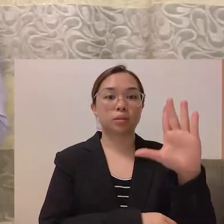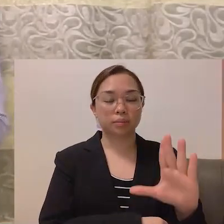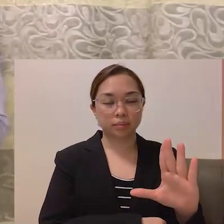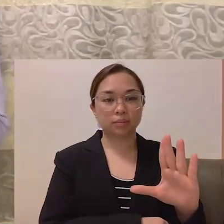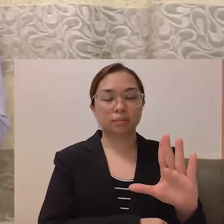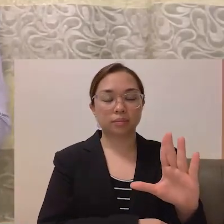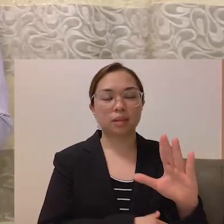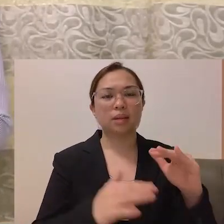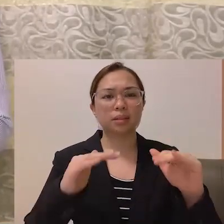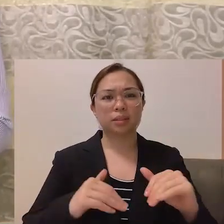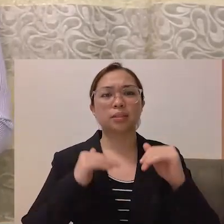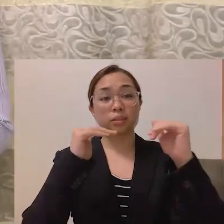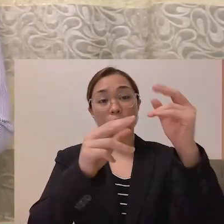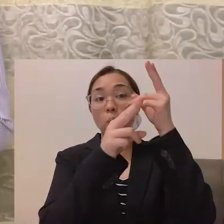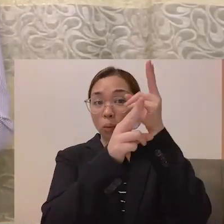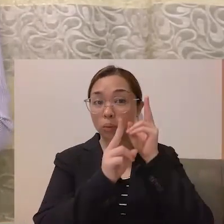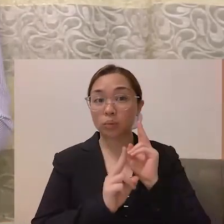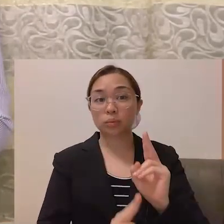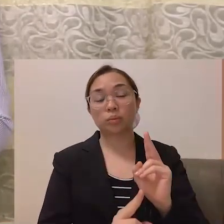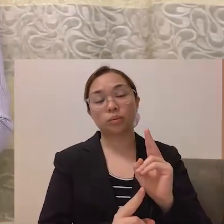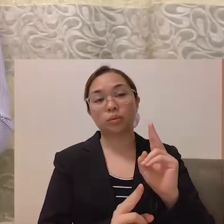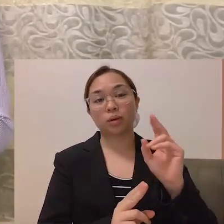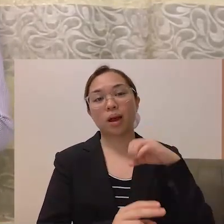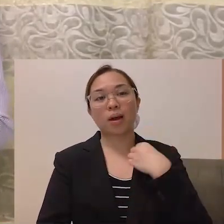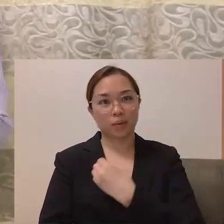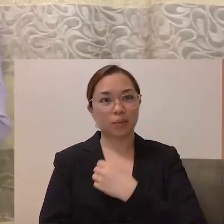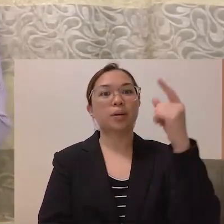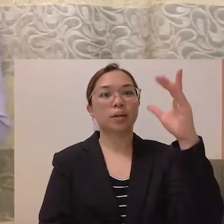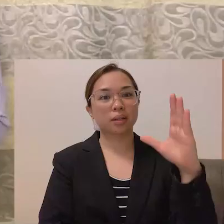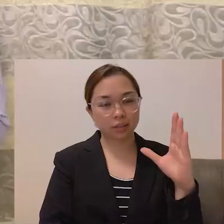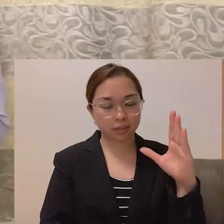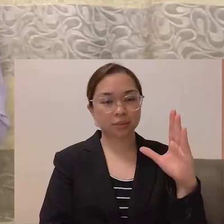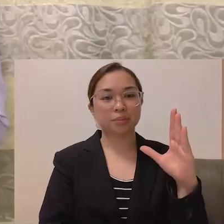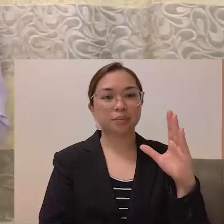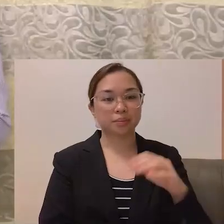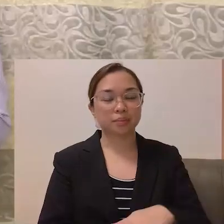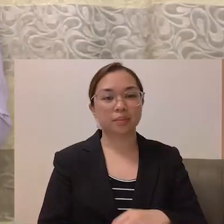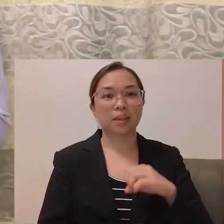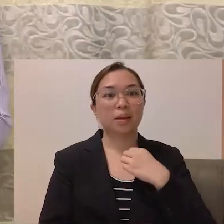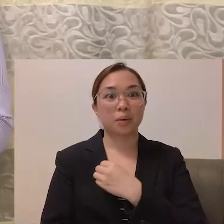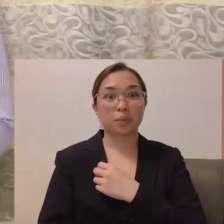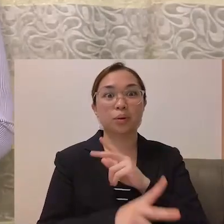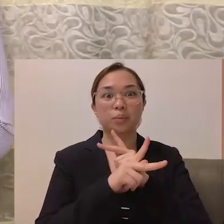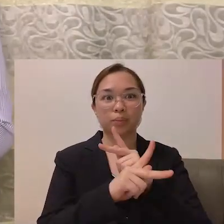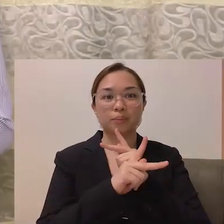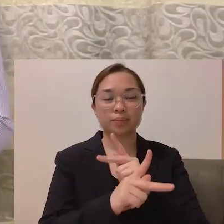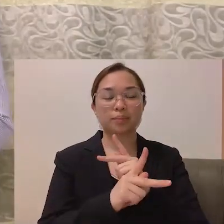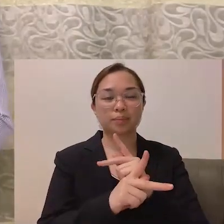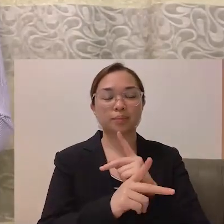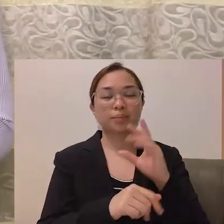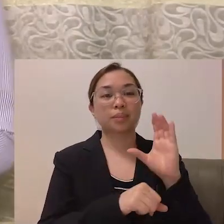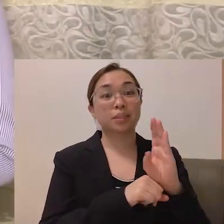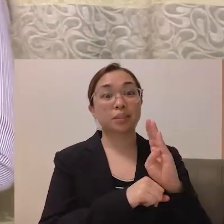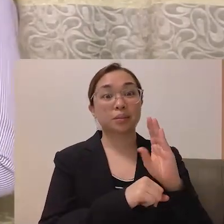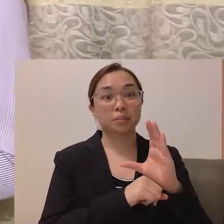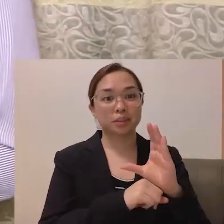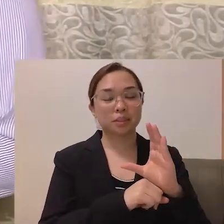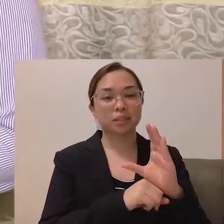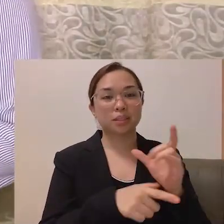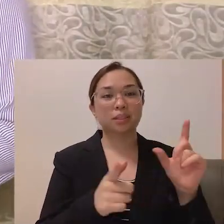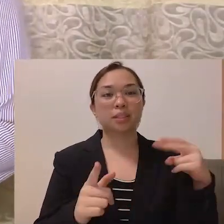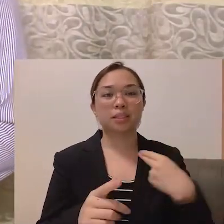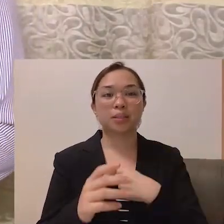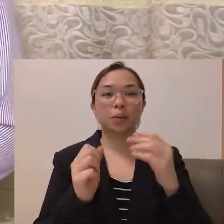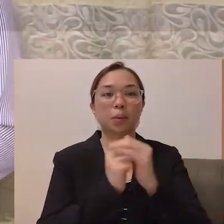Him together. The Lord of hosts is with us. The God of Jacob is our fortress. CCBC, let